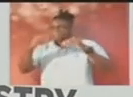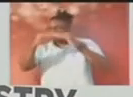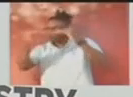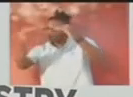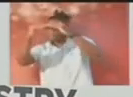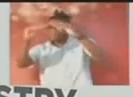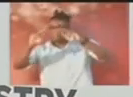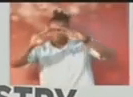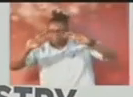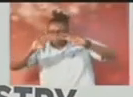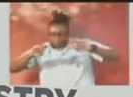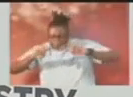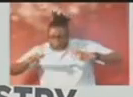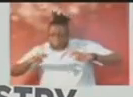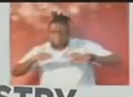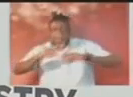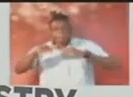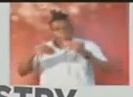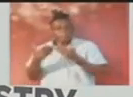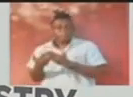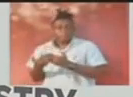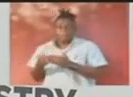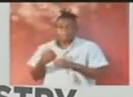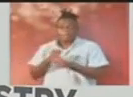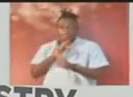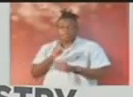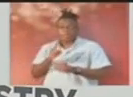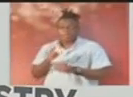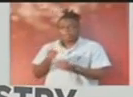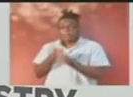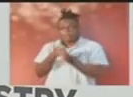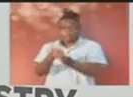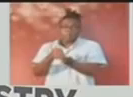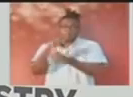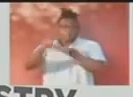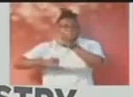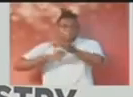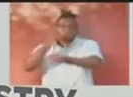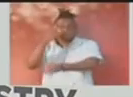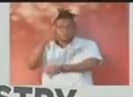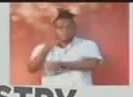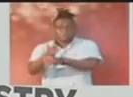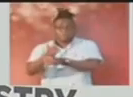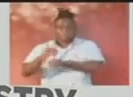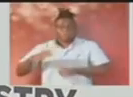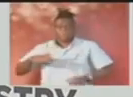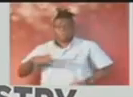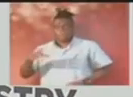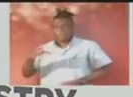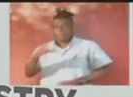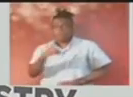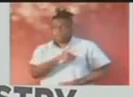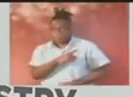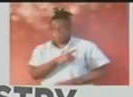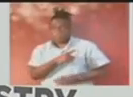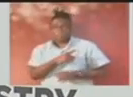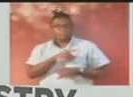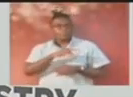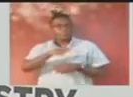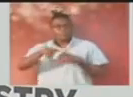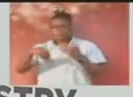the format of something called the International Council for Harmonization of Technical Requirements